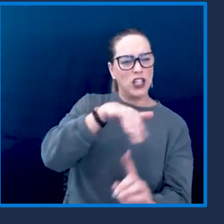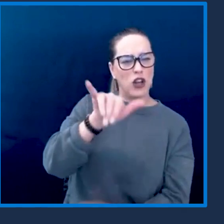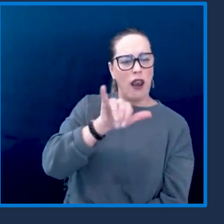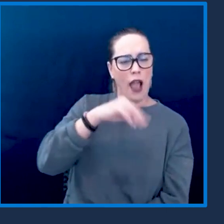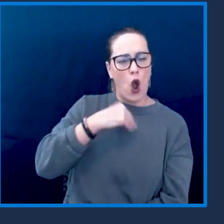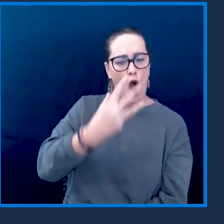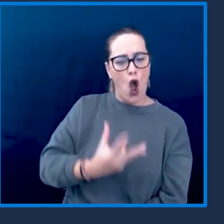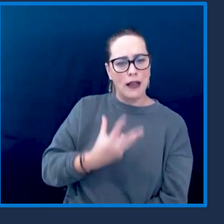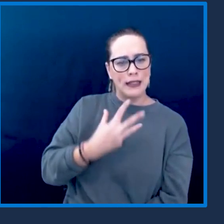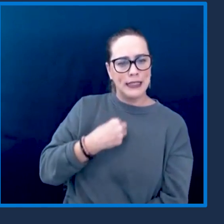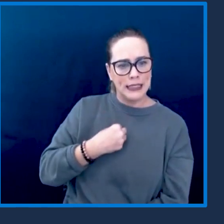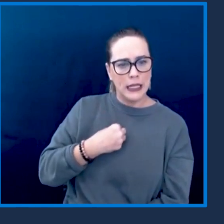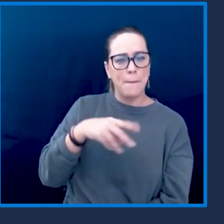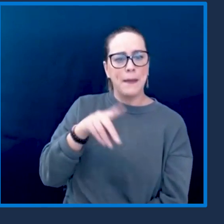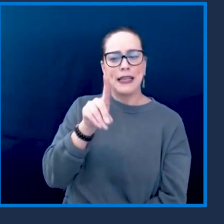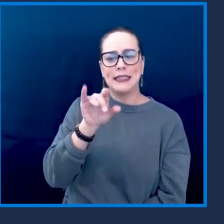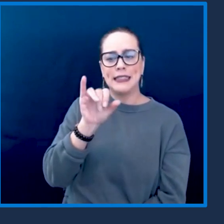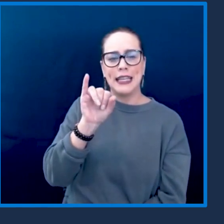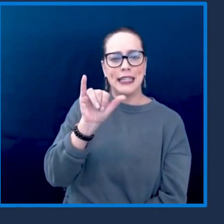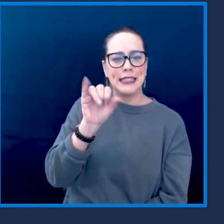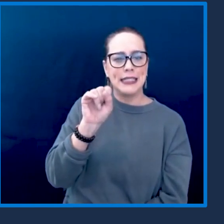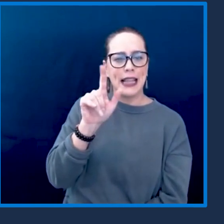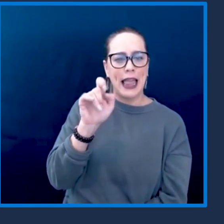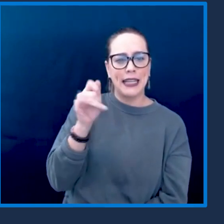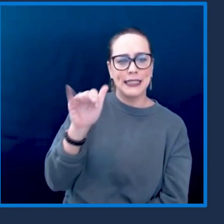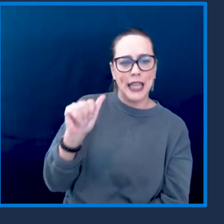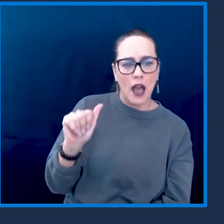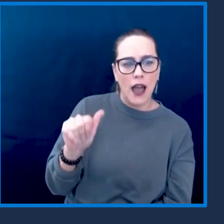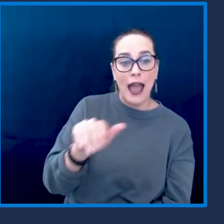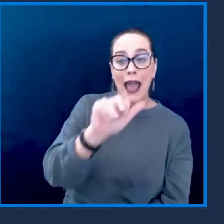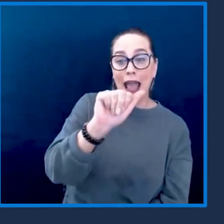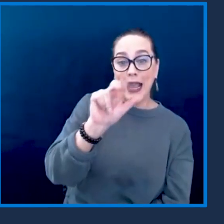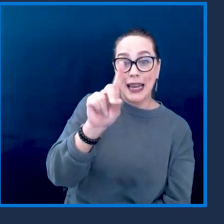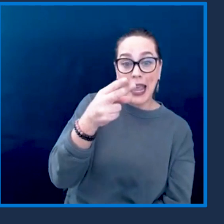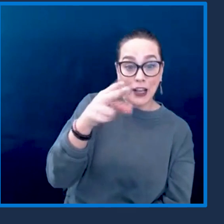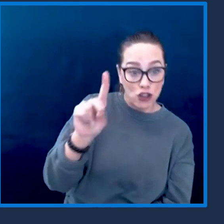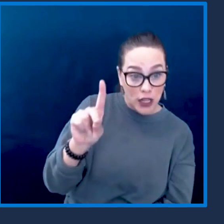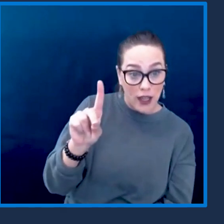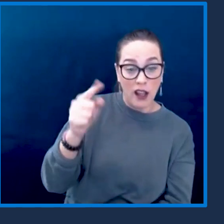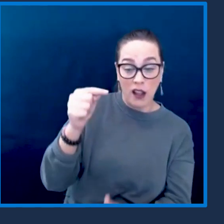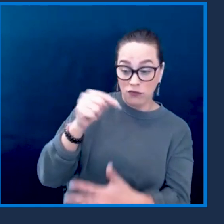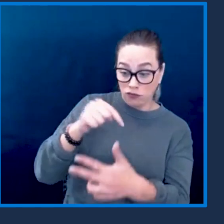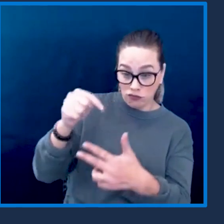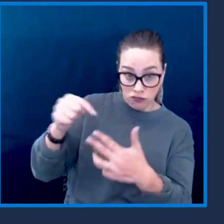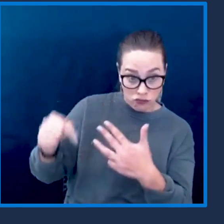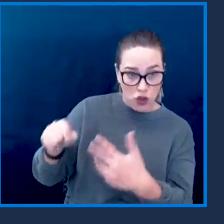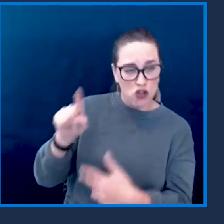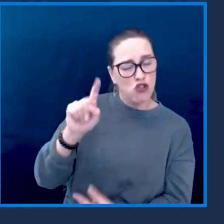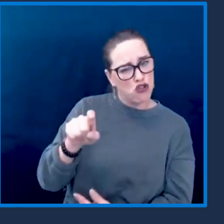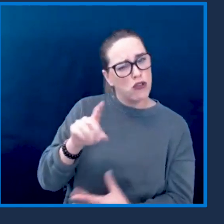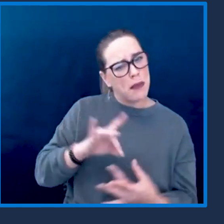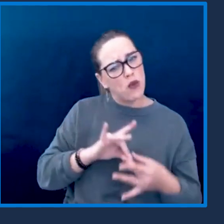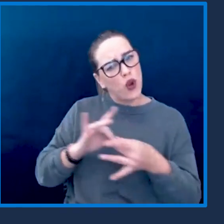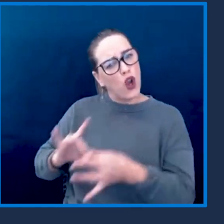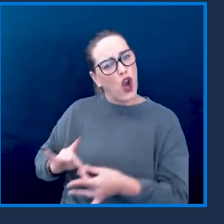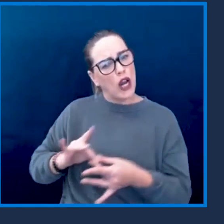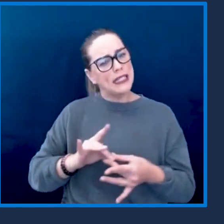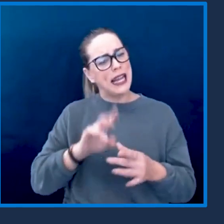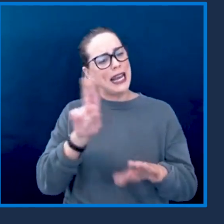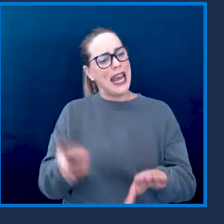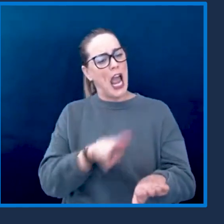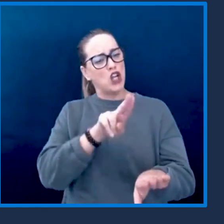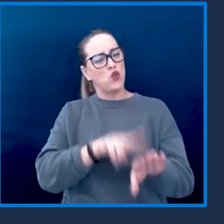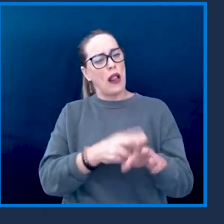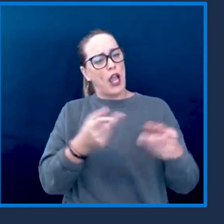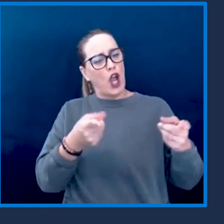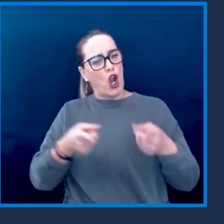and attention deficit hyperactivity disorder, ADHD, should be regarded as naturally occurring cognitive variations